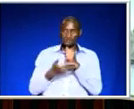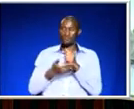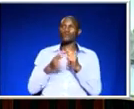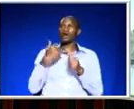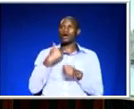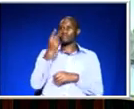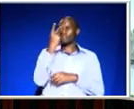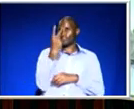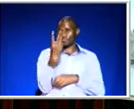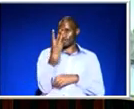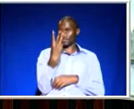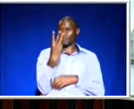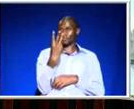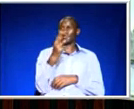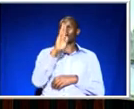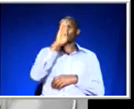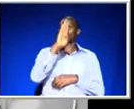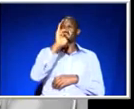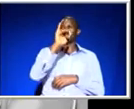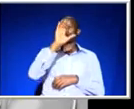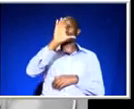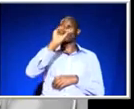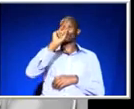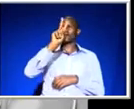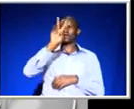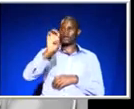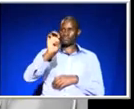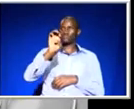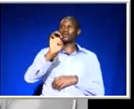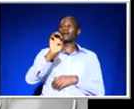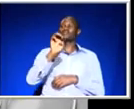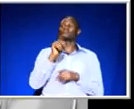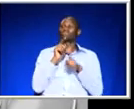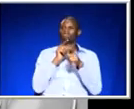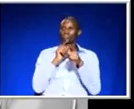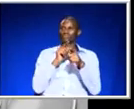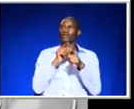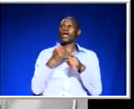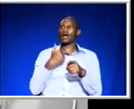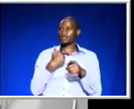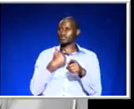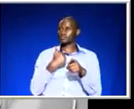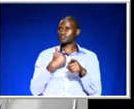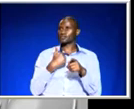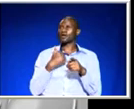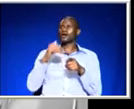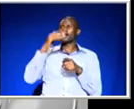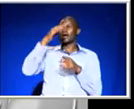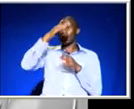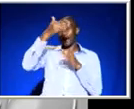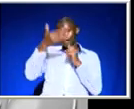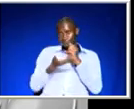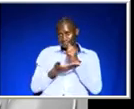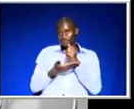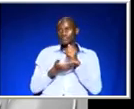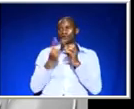One is the biconcave lens, and the biconcave lens has curves on